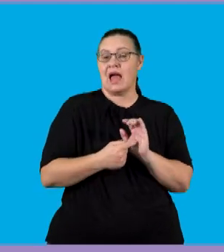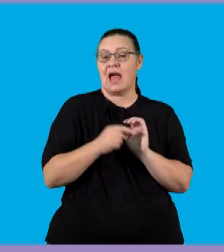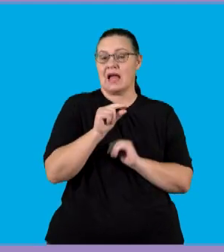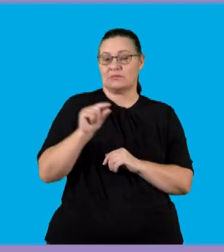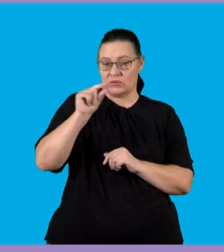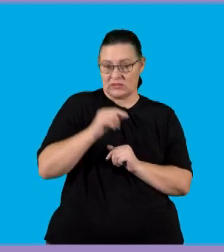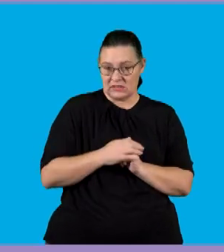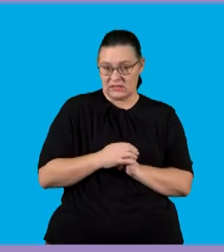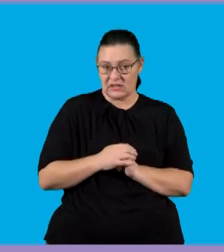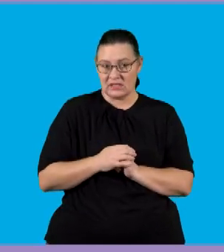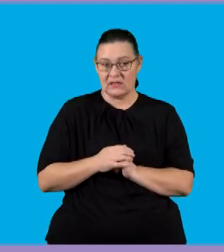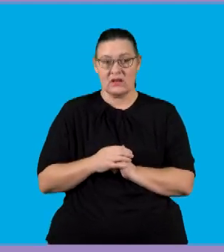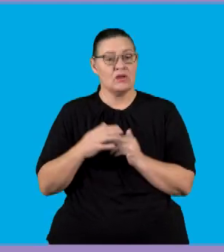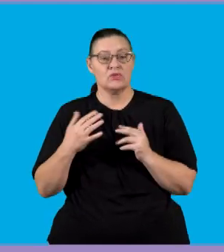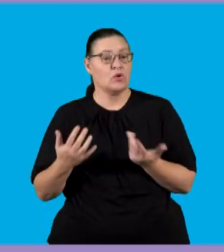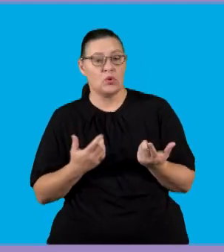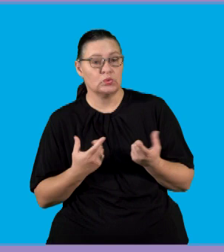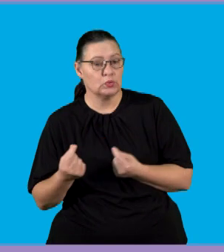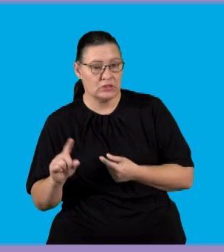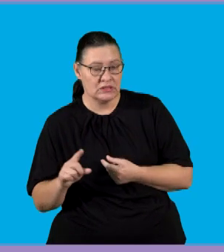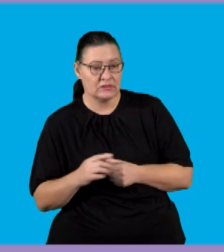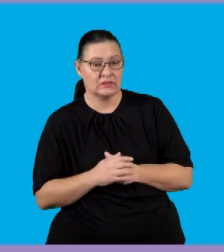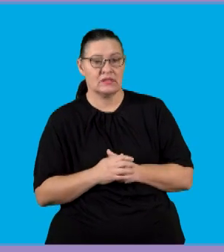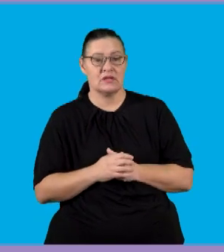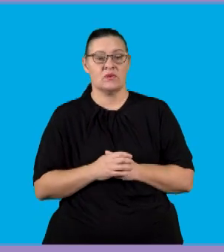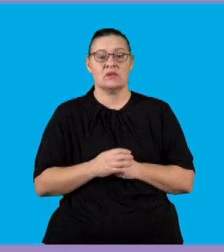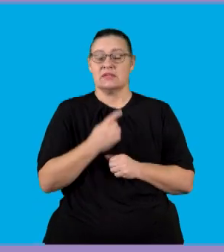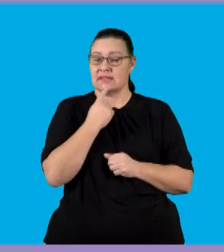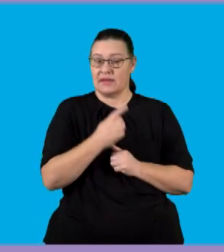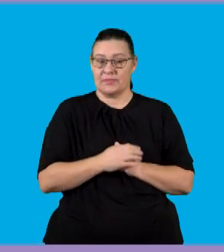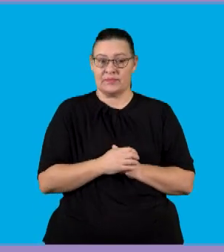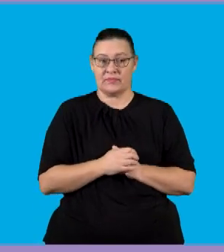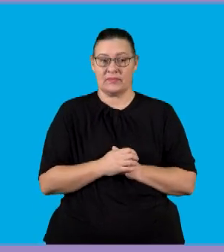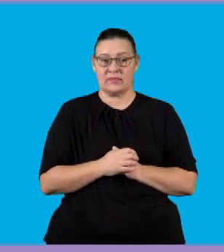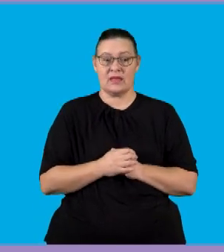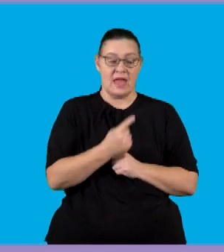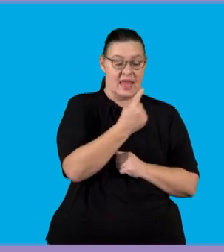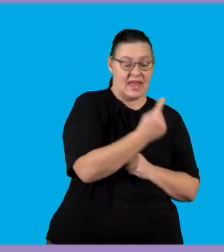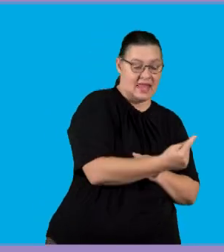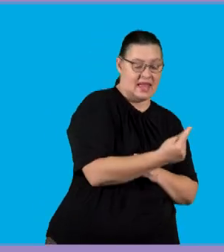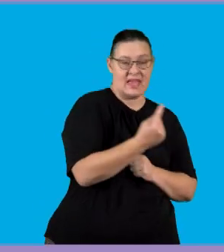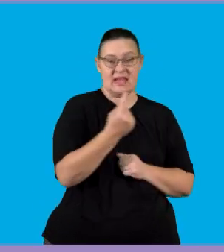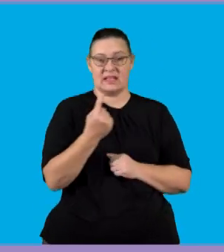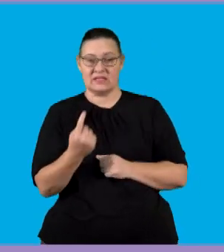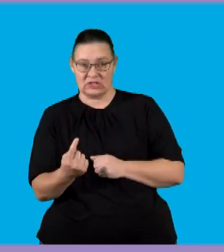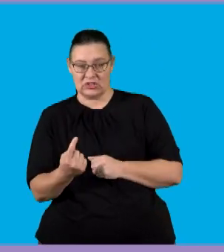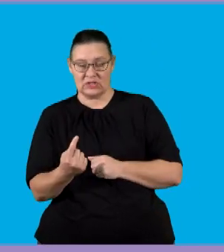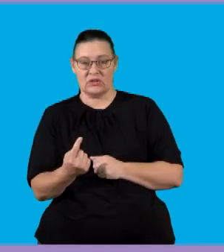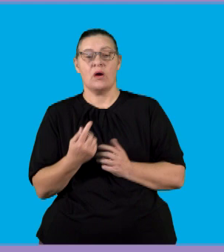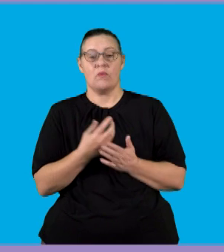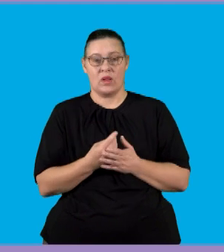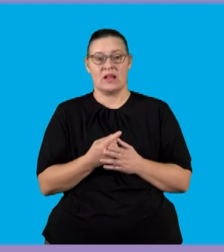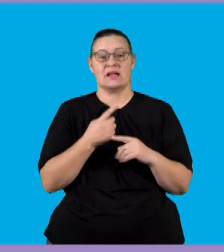what happens with a product that is being raised to an exponent? Well, each of the factors in the product